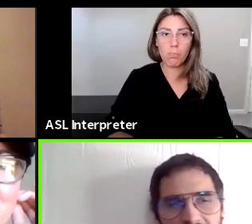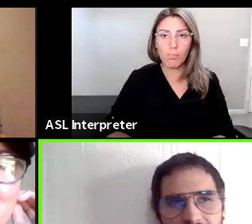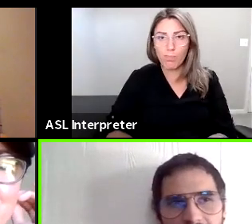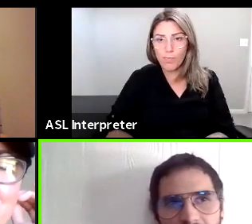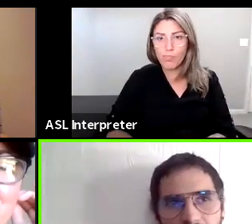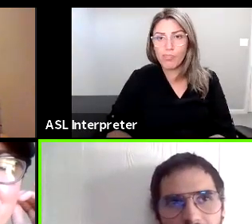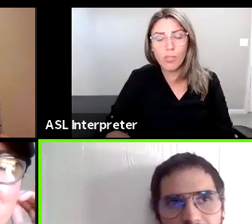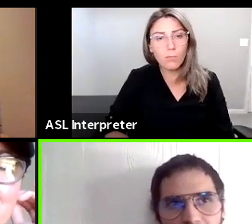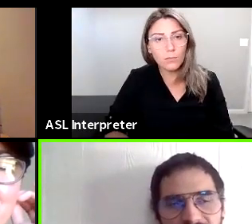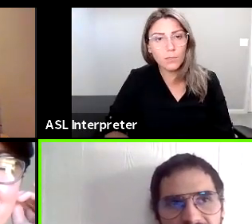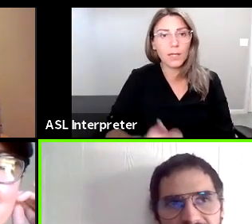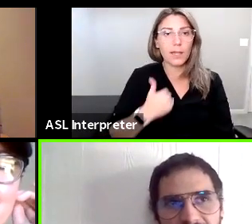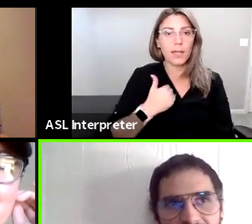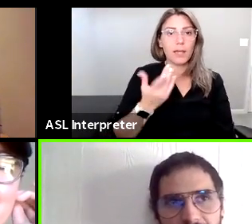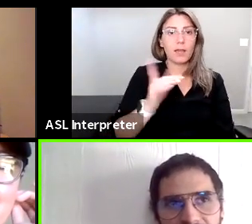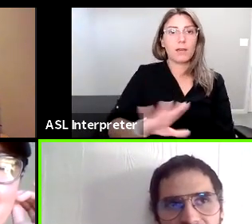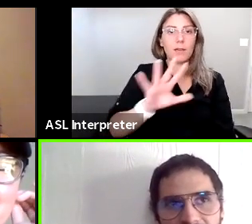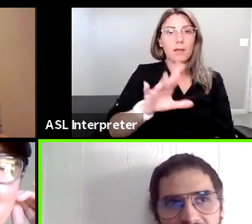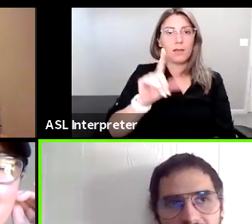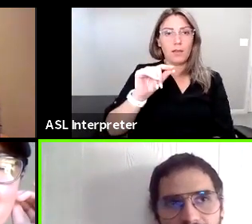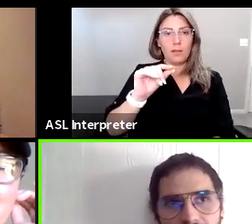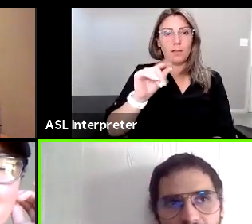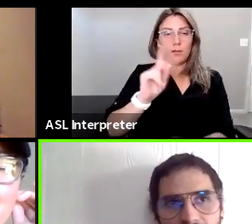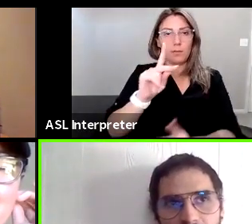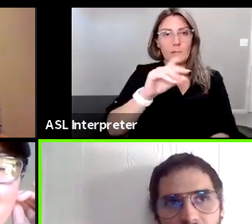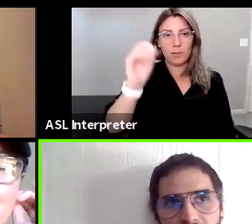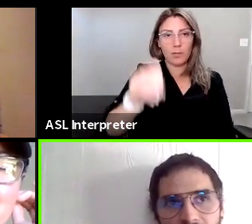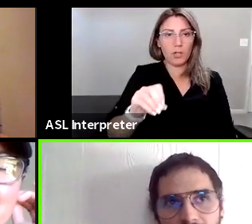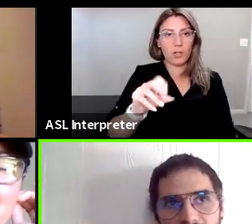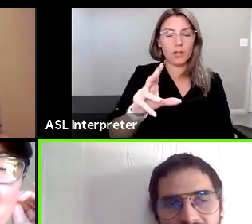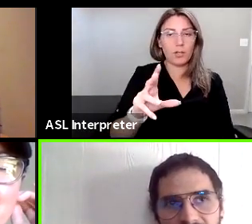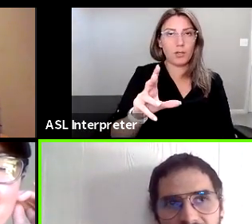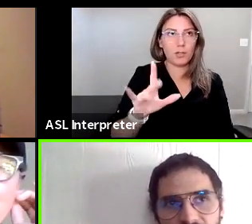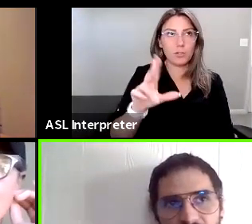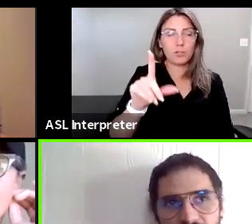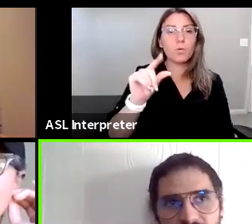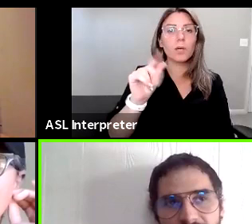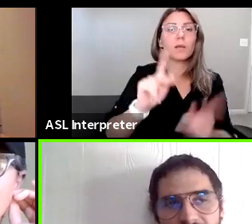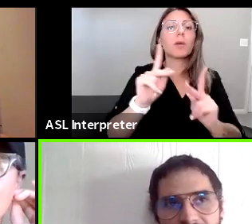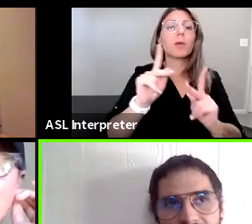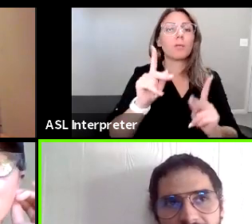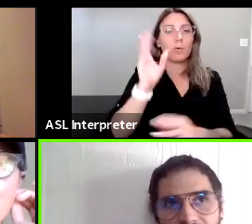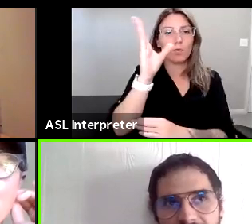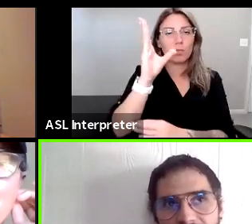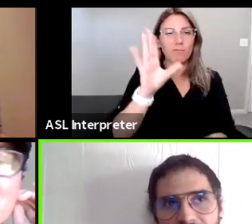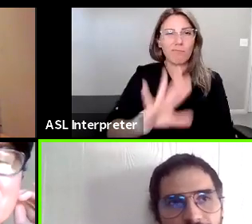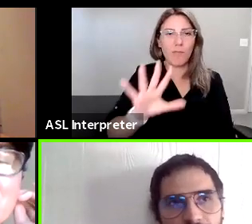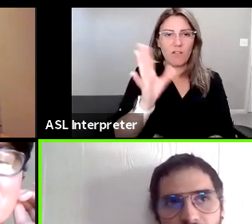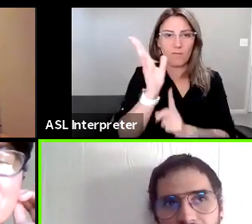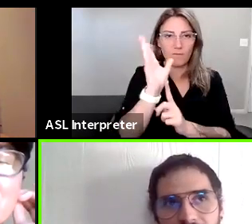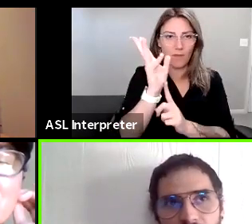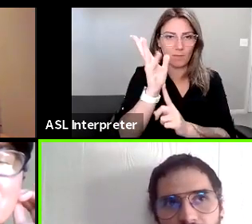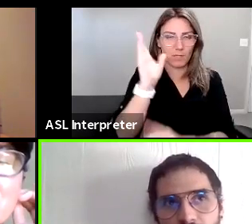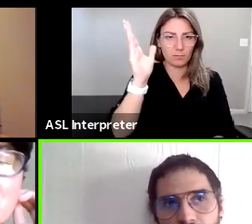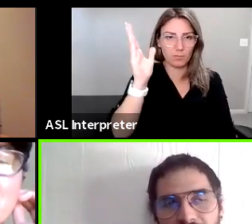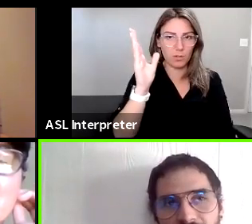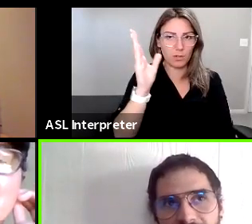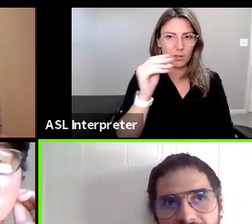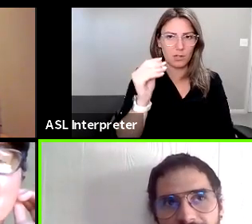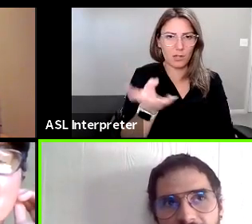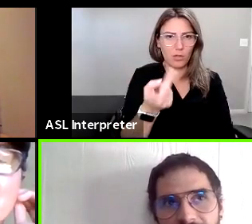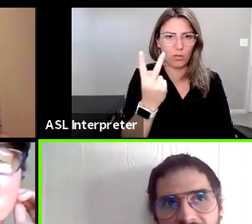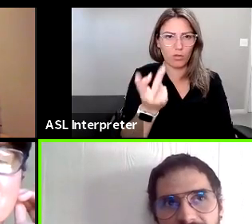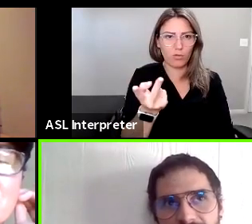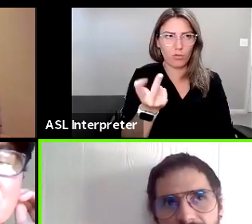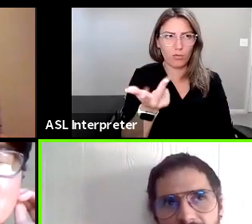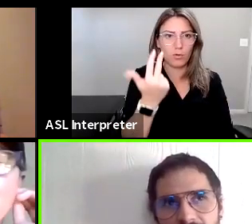about 20 people presenting. It'll be 5-minute pre-recorded presentations. Every 3 or 4, we're gonna